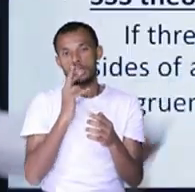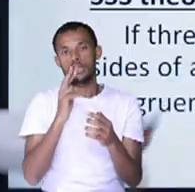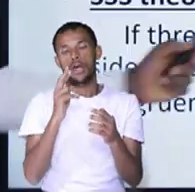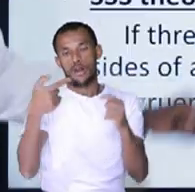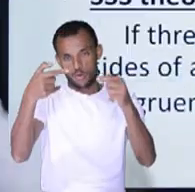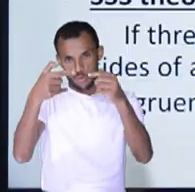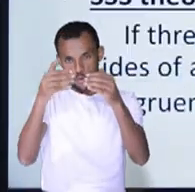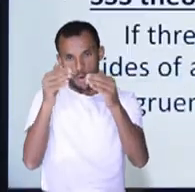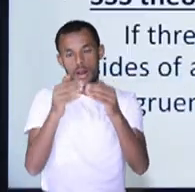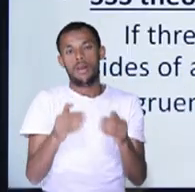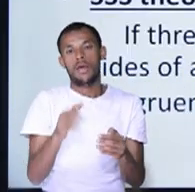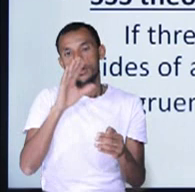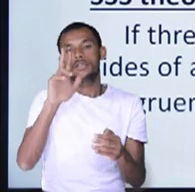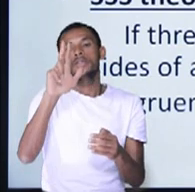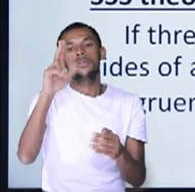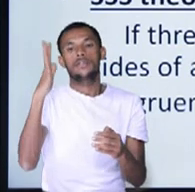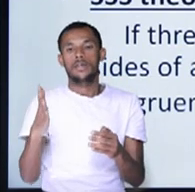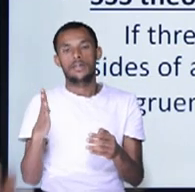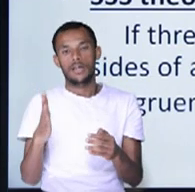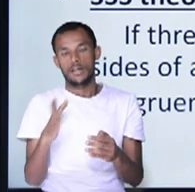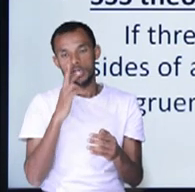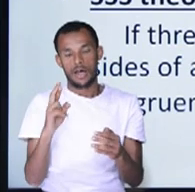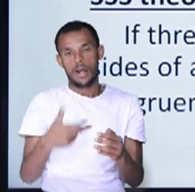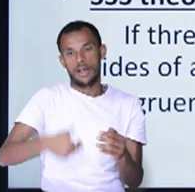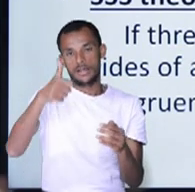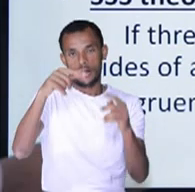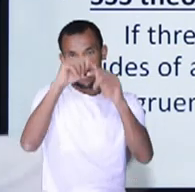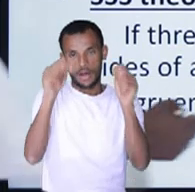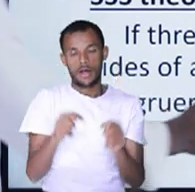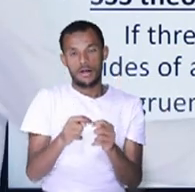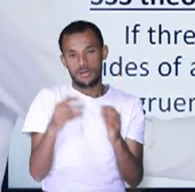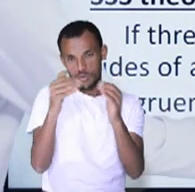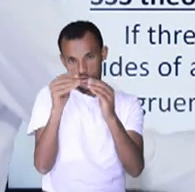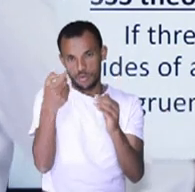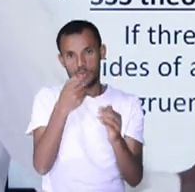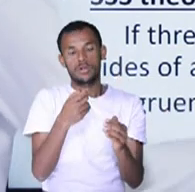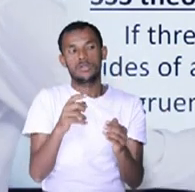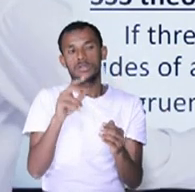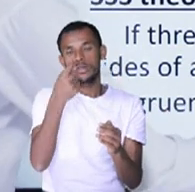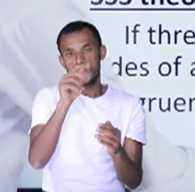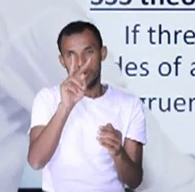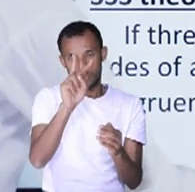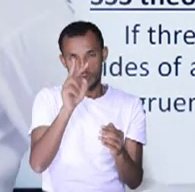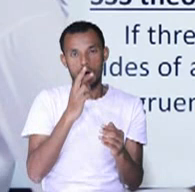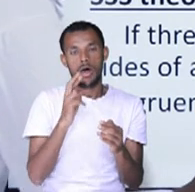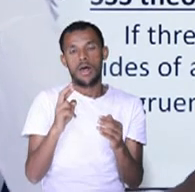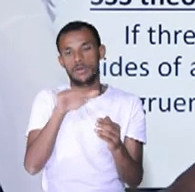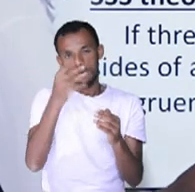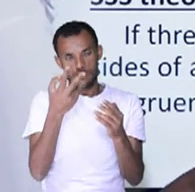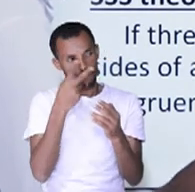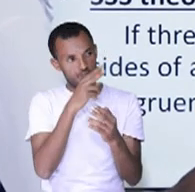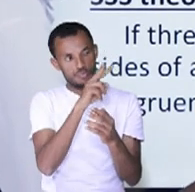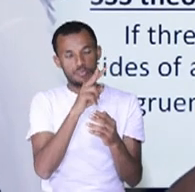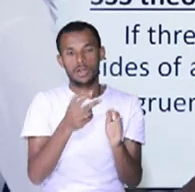to 3 sides of another triangle, then the two triangles are congruent. If we take, for example, these